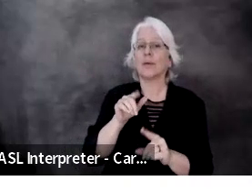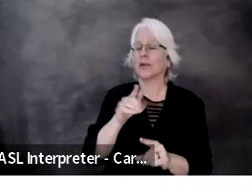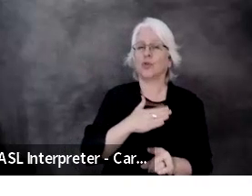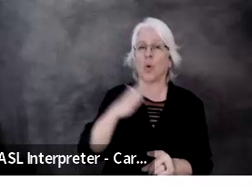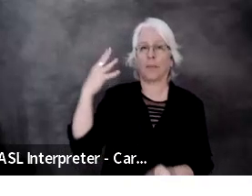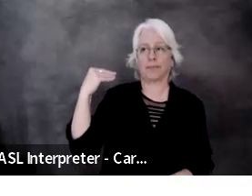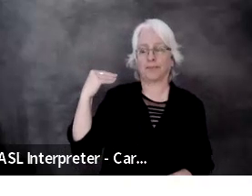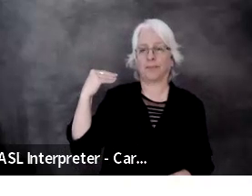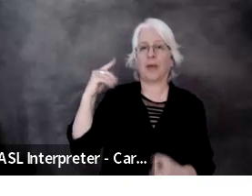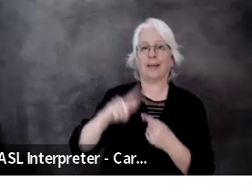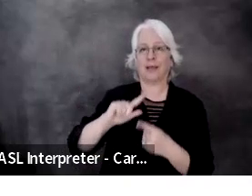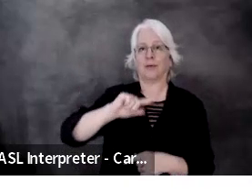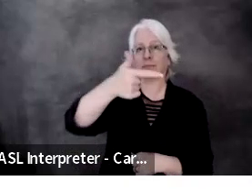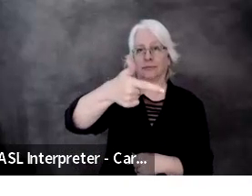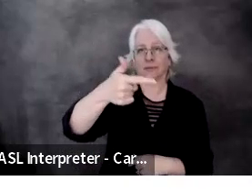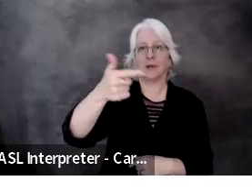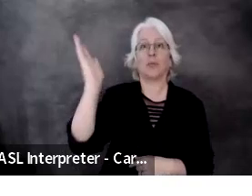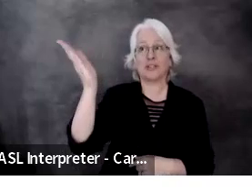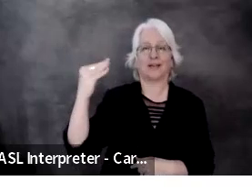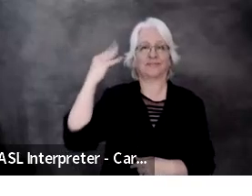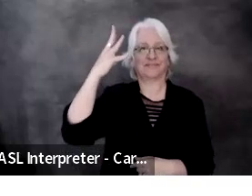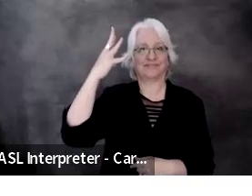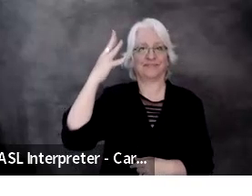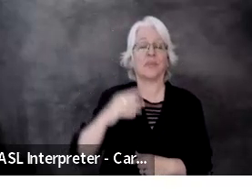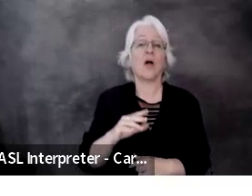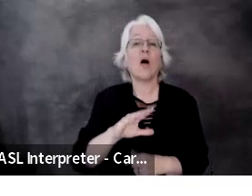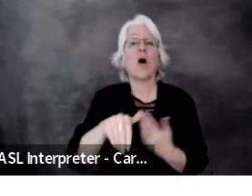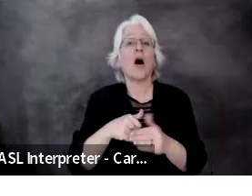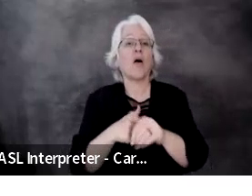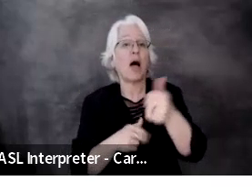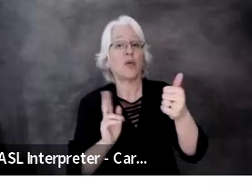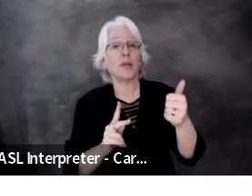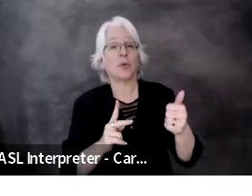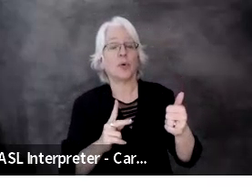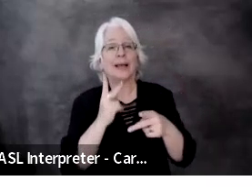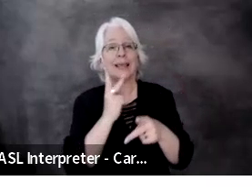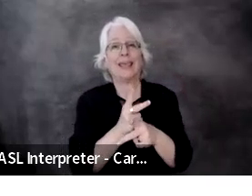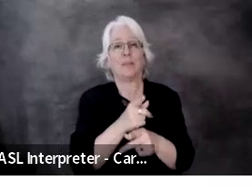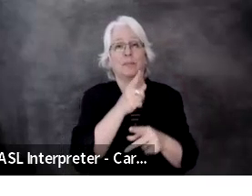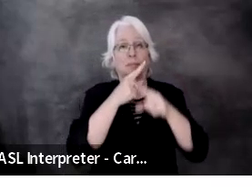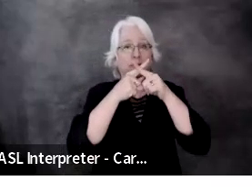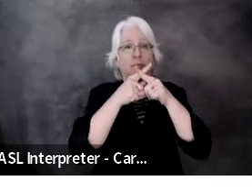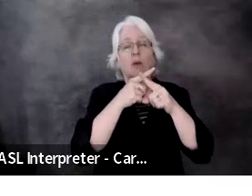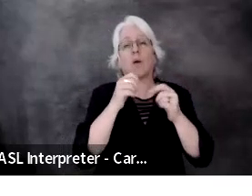until it is your time to present. We ask that all others remain muted with cameras off.